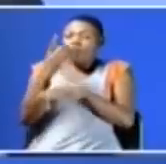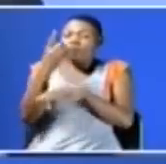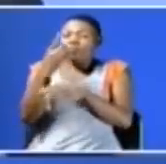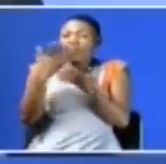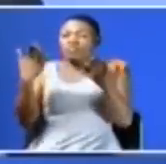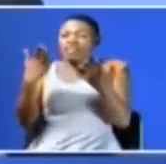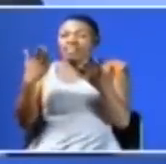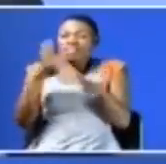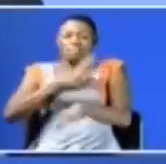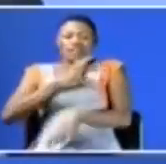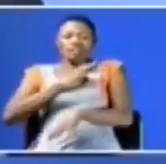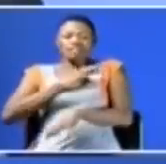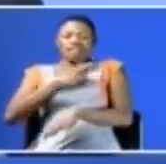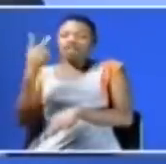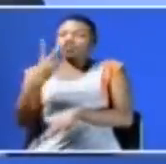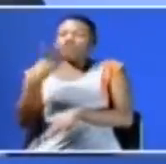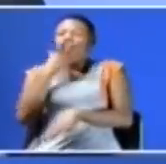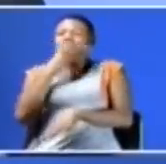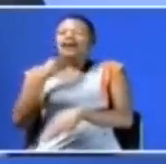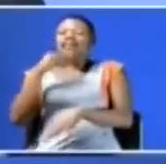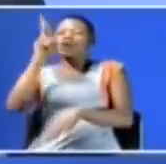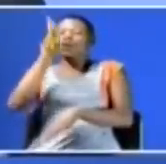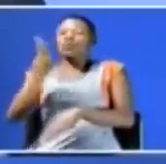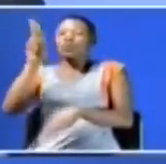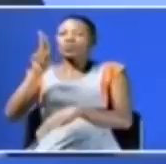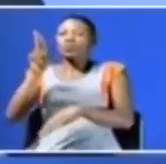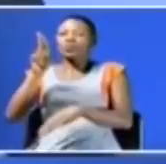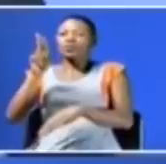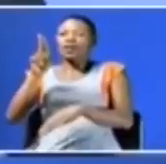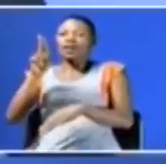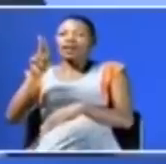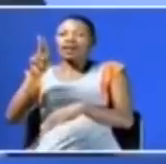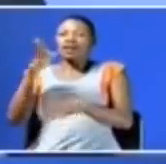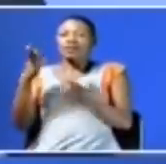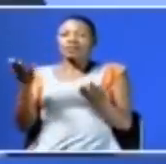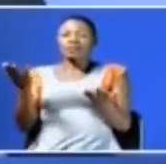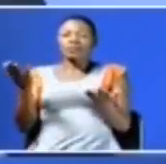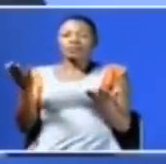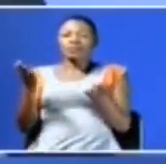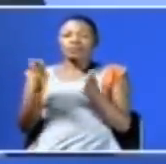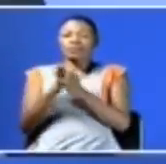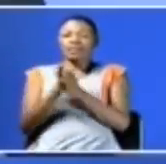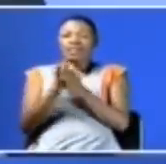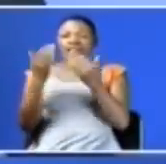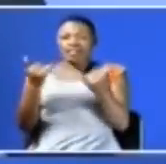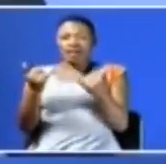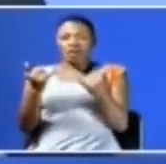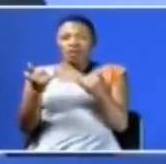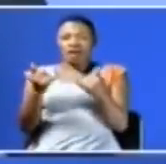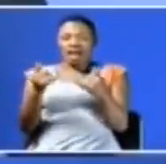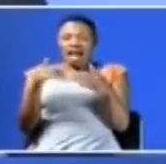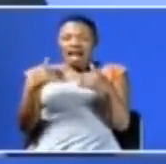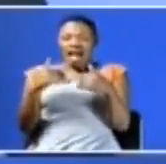for Uhuru Kenyatta, the president managed to neutralize, vanquish an erstwhile enemy, and now has him as a